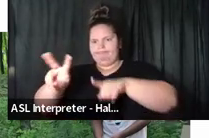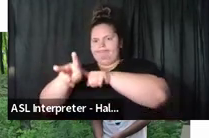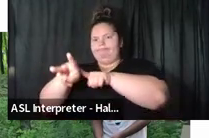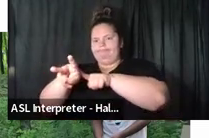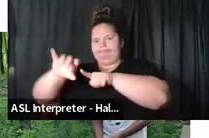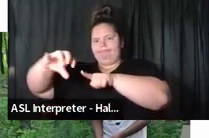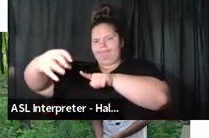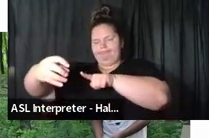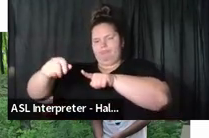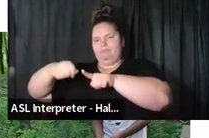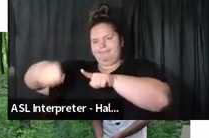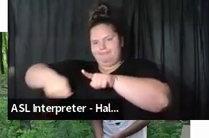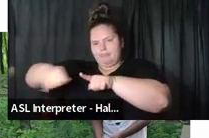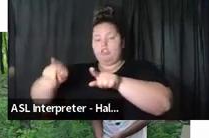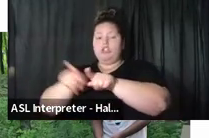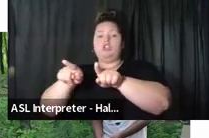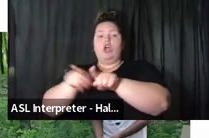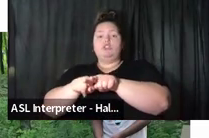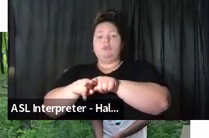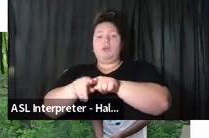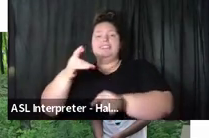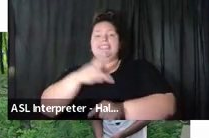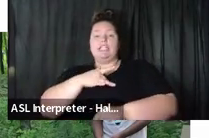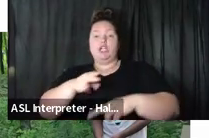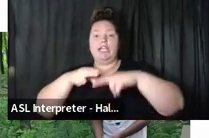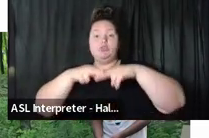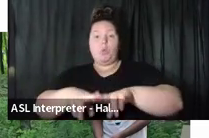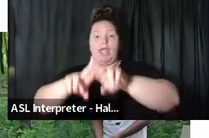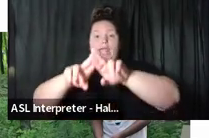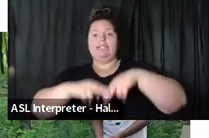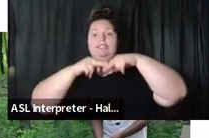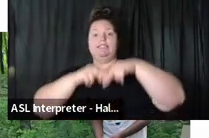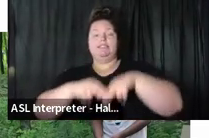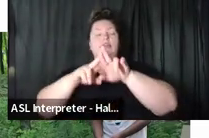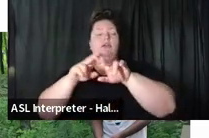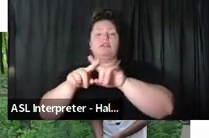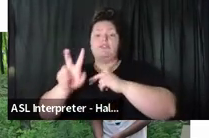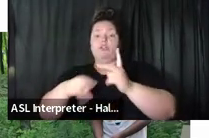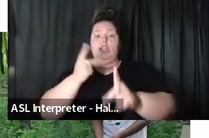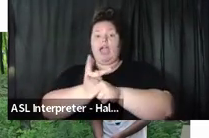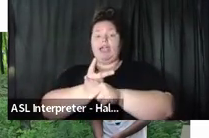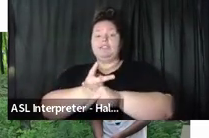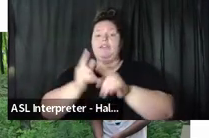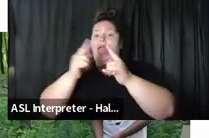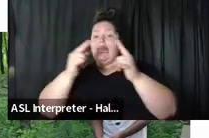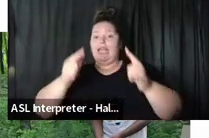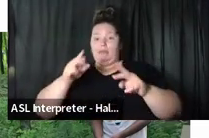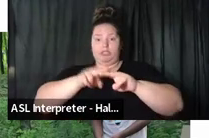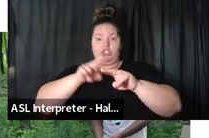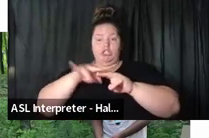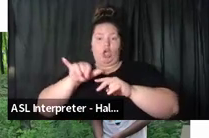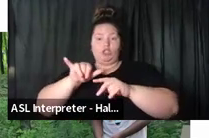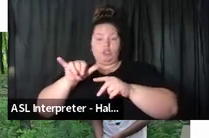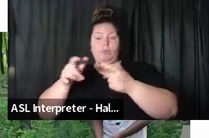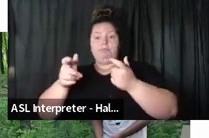portable like sensory swings. There's different types of portable camping chairs as well that are might be a little larger or